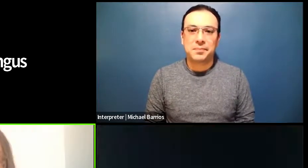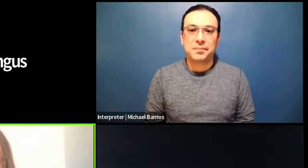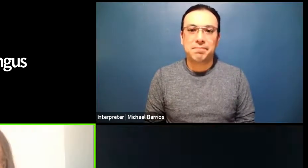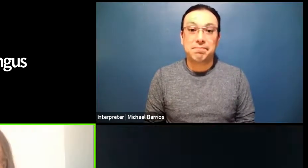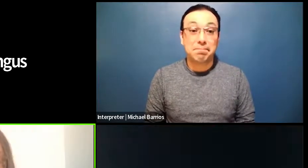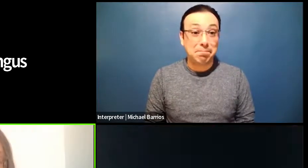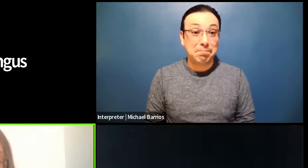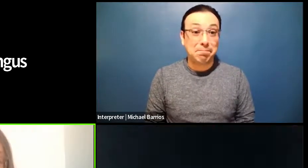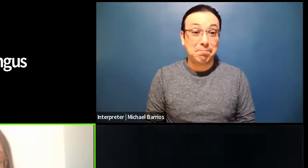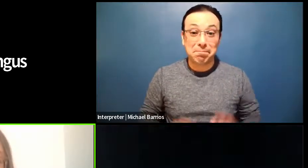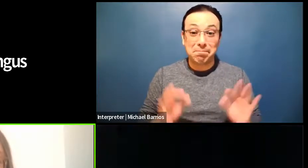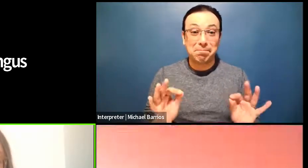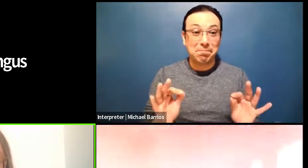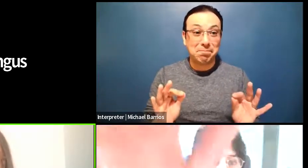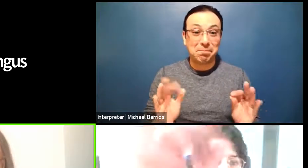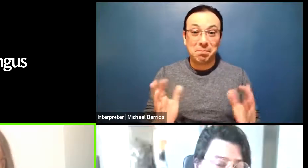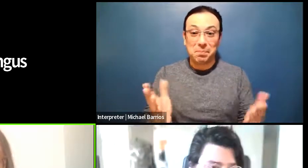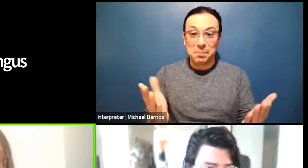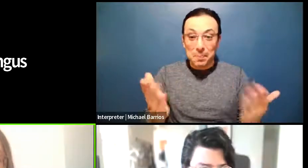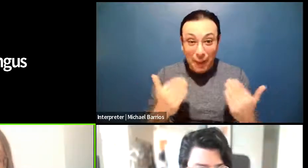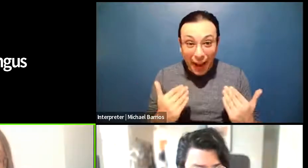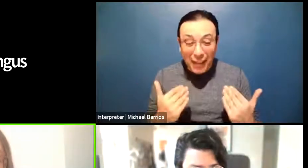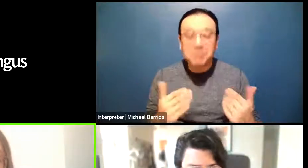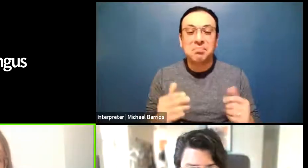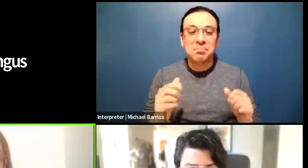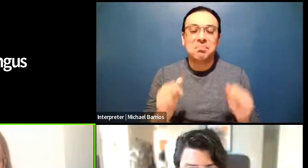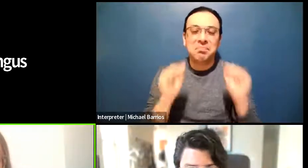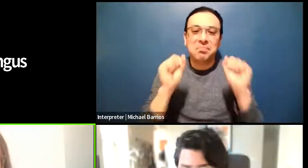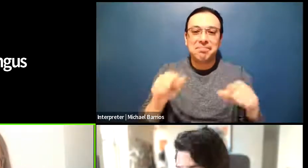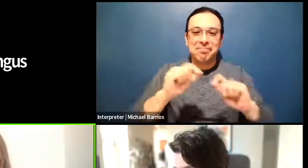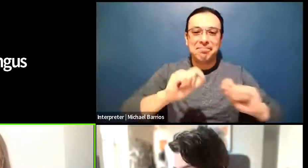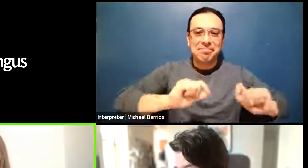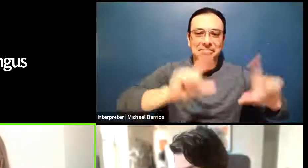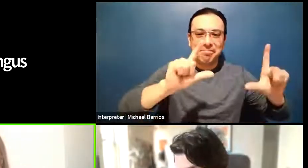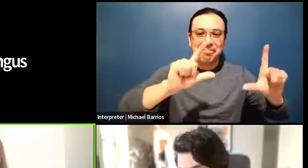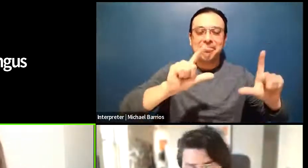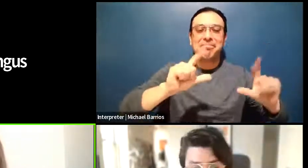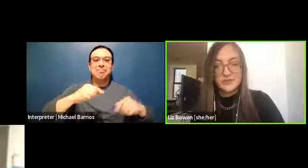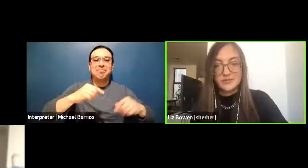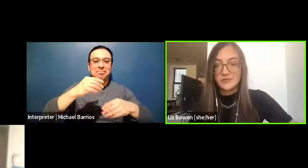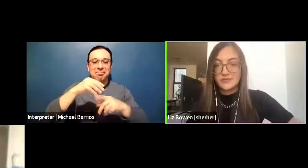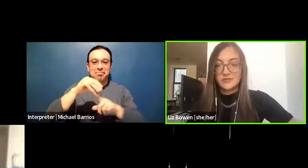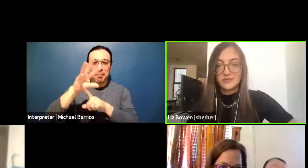Okay, those who are back, feel free to turn your cameras back on.